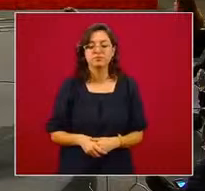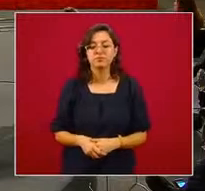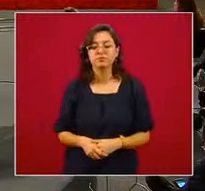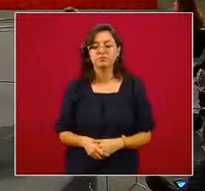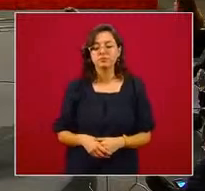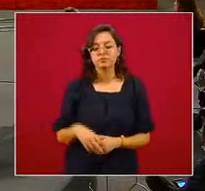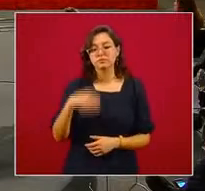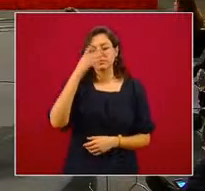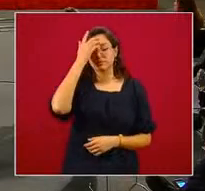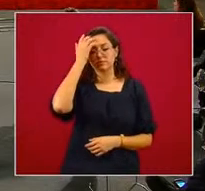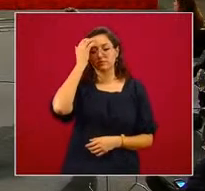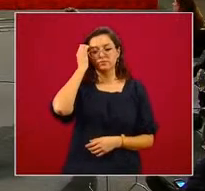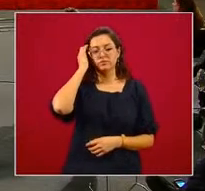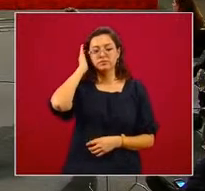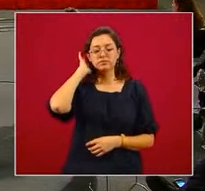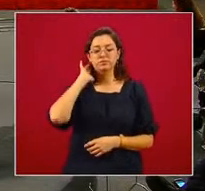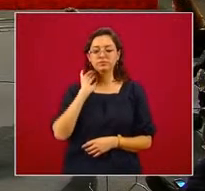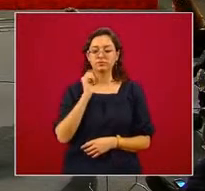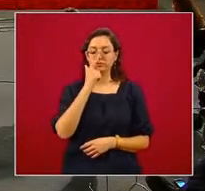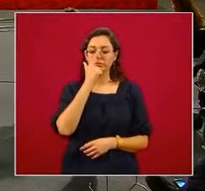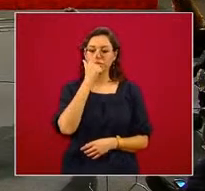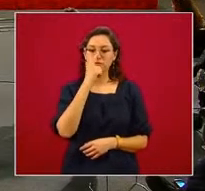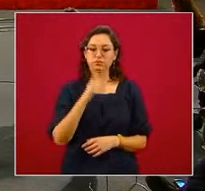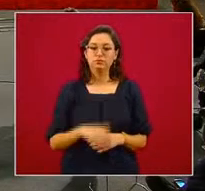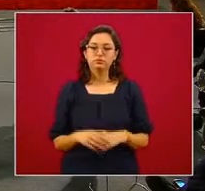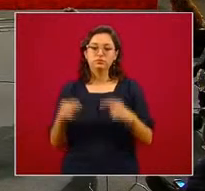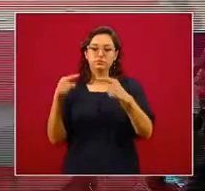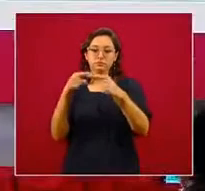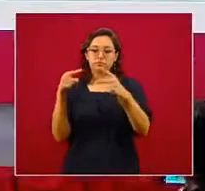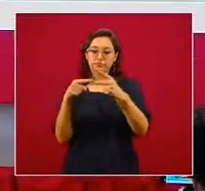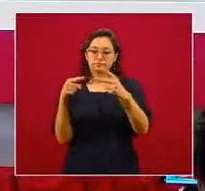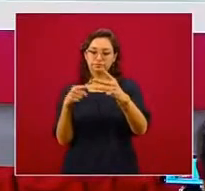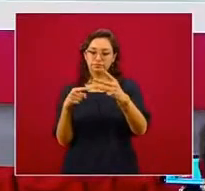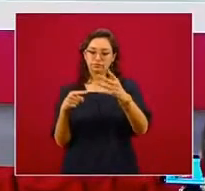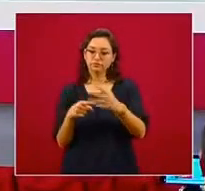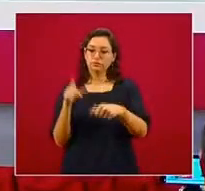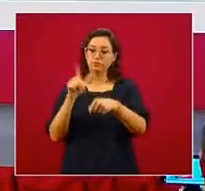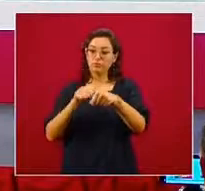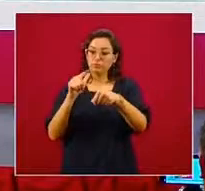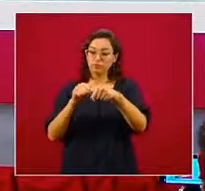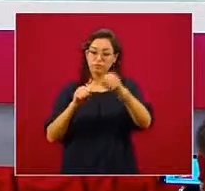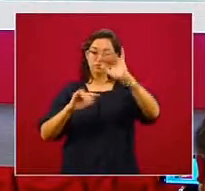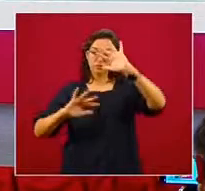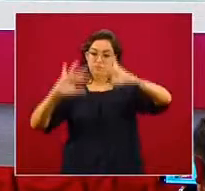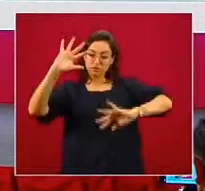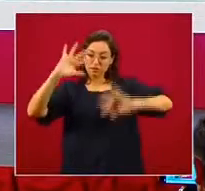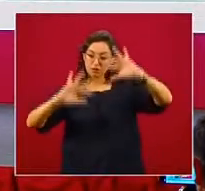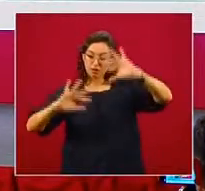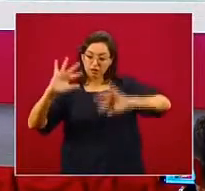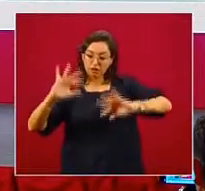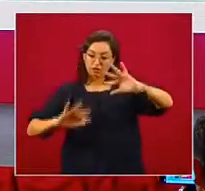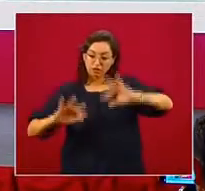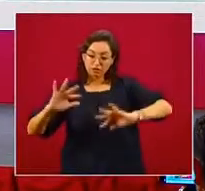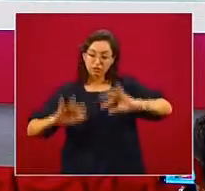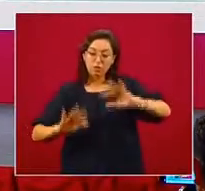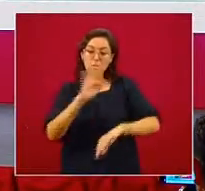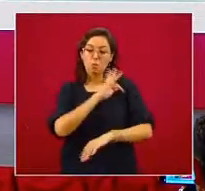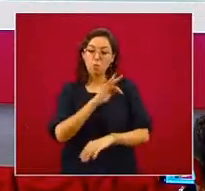or if most patients just stay at home, or if they are hospitalized.